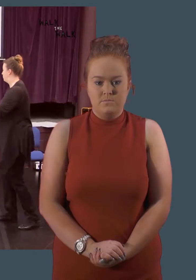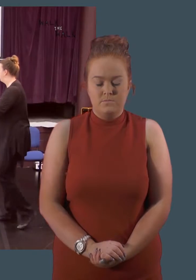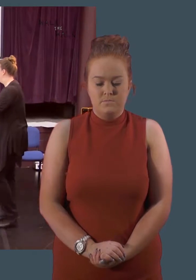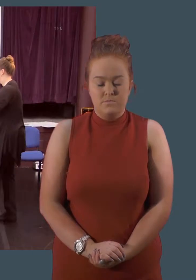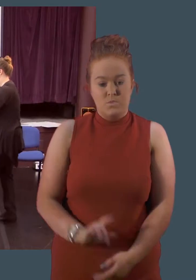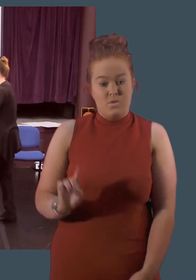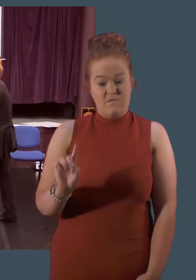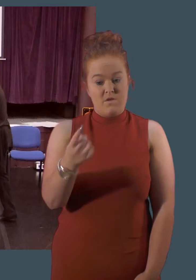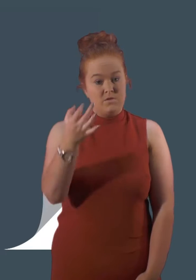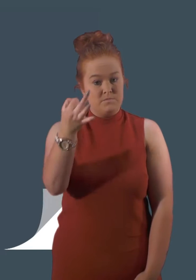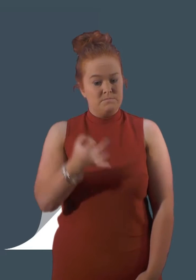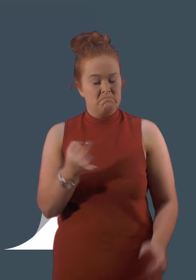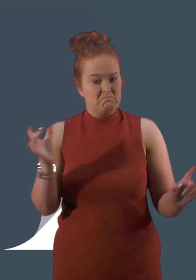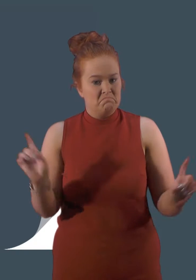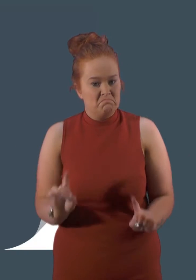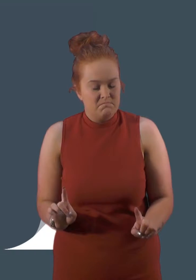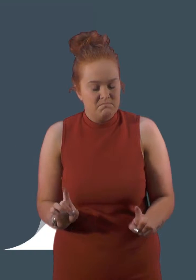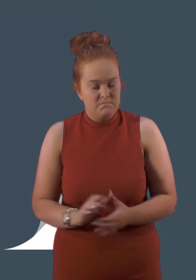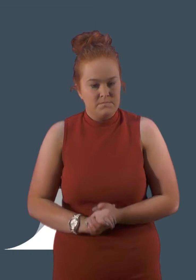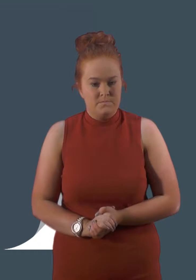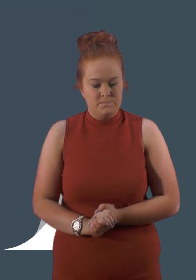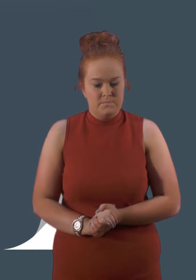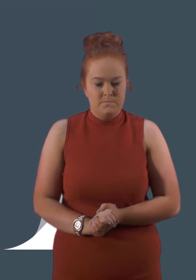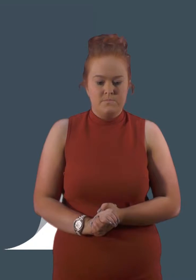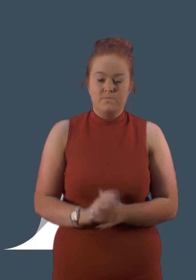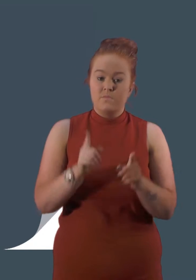moving around on this line.